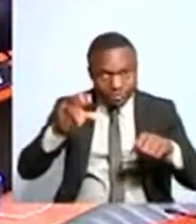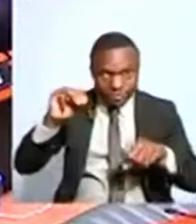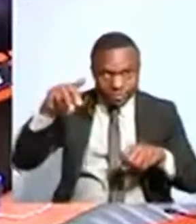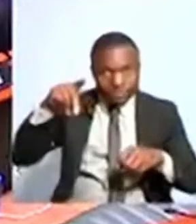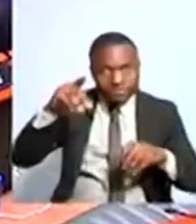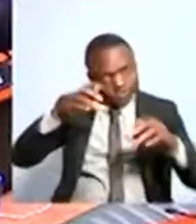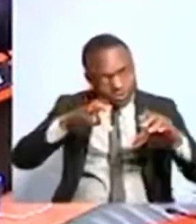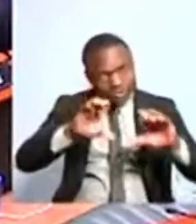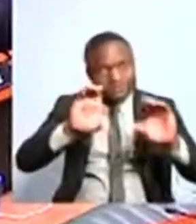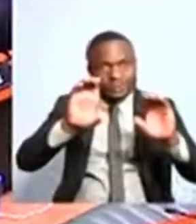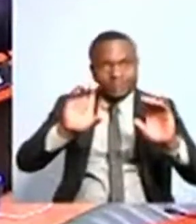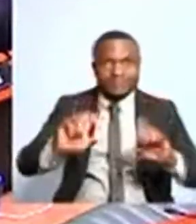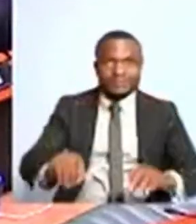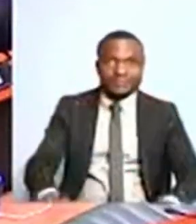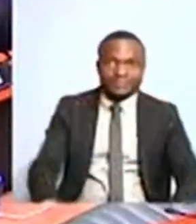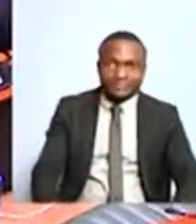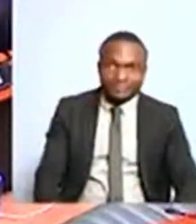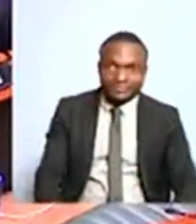continue.